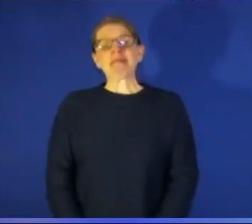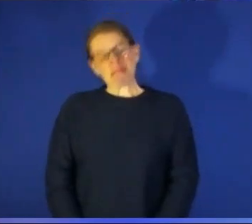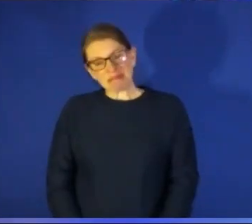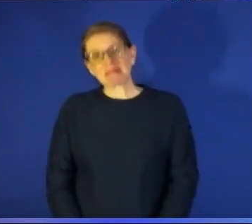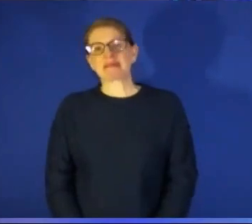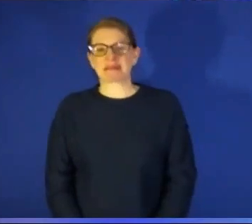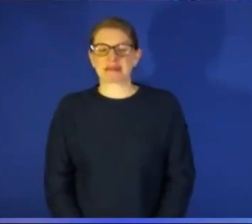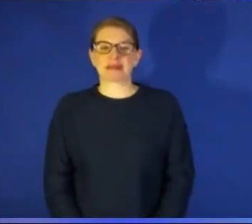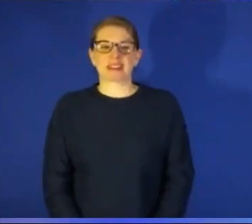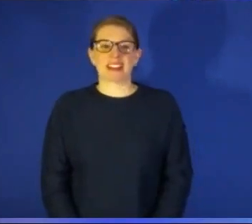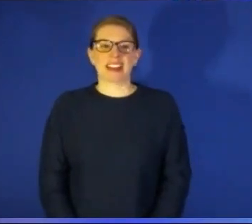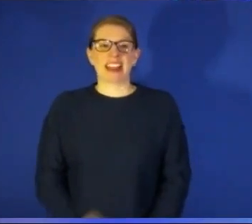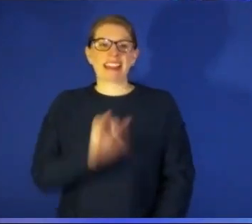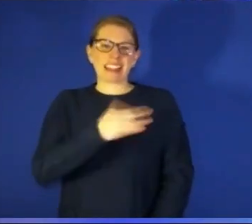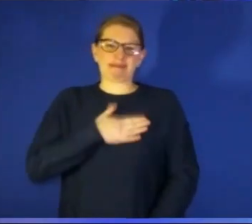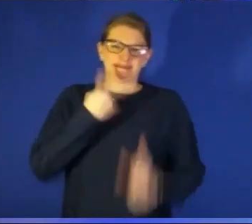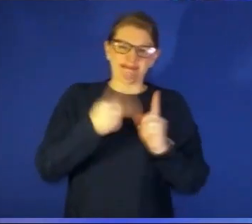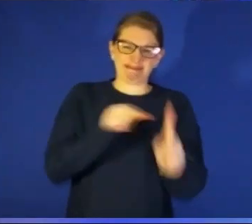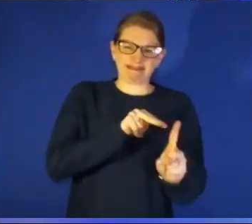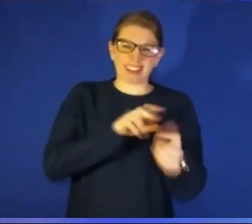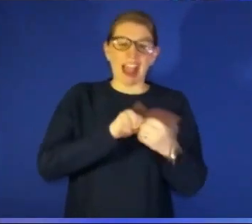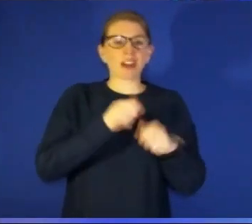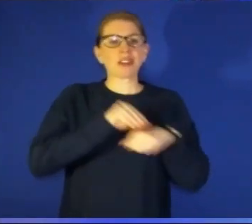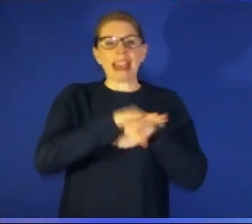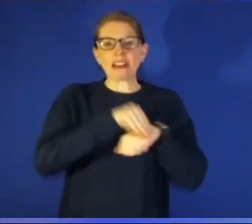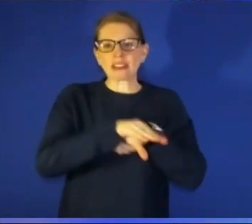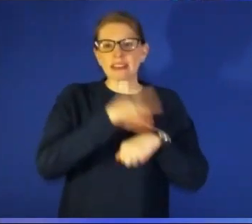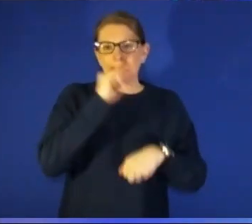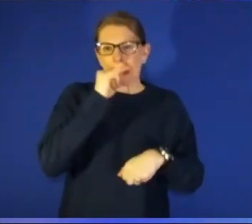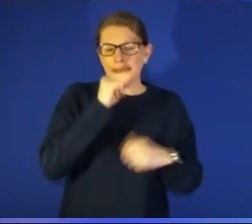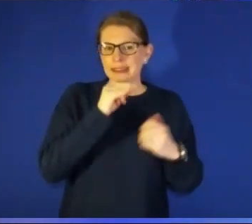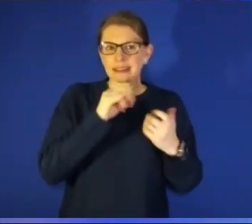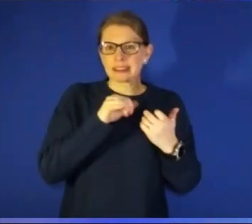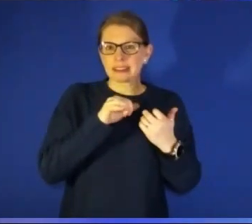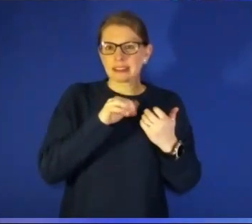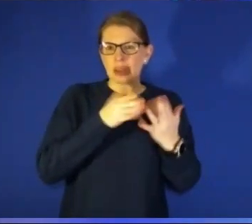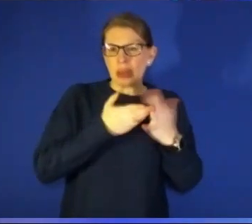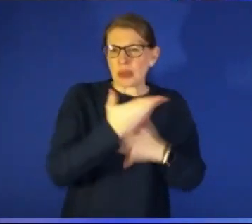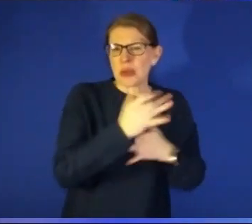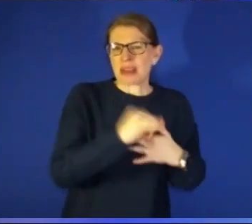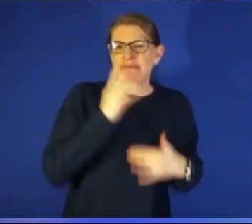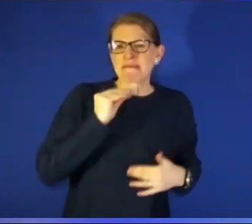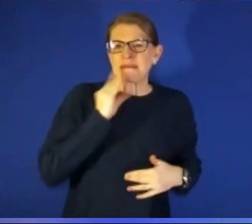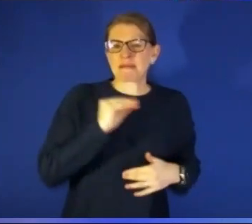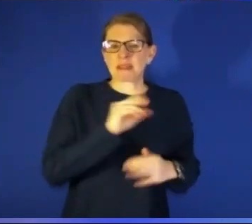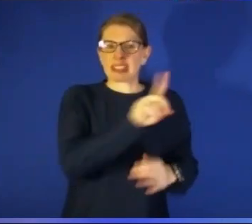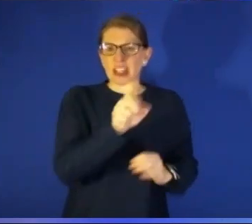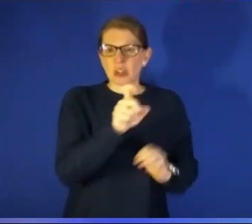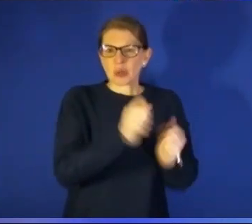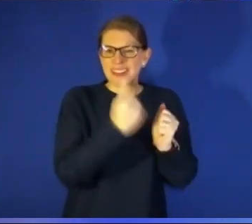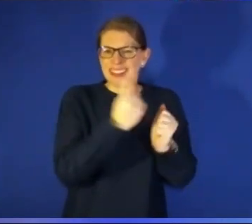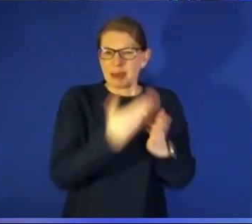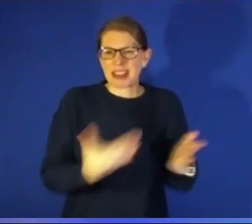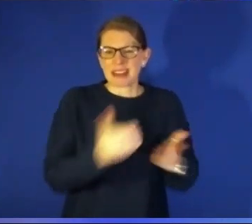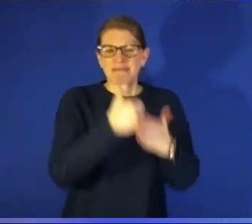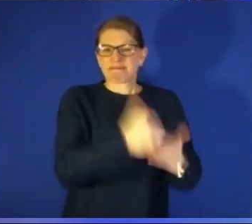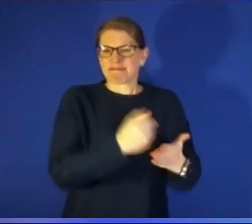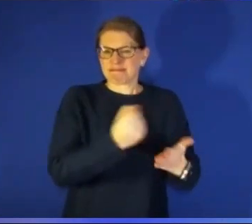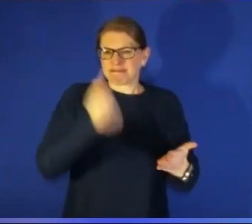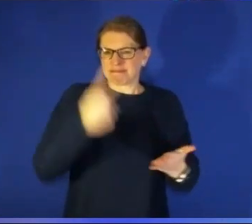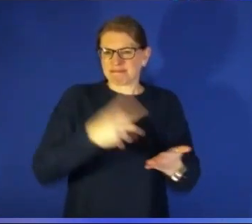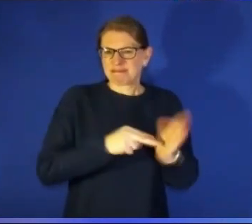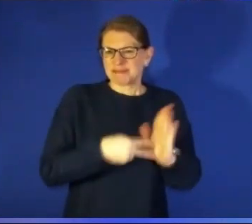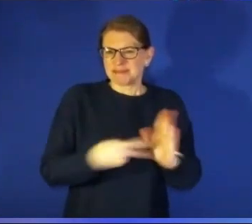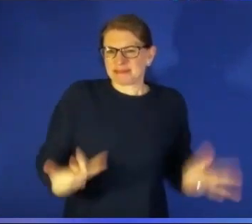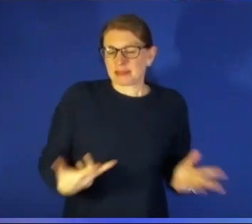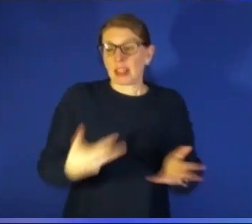how do you counsel though kids through that? I mean, being diagnosed with something like that, helping them understand what that means, helping